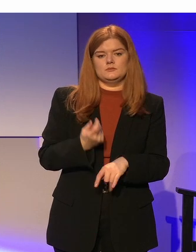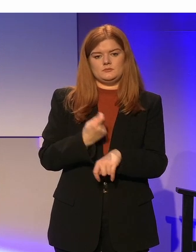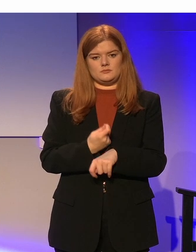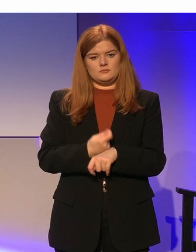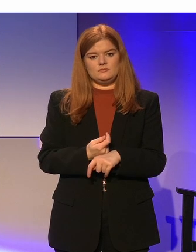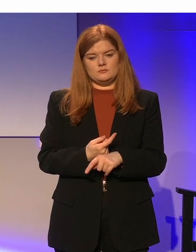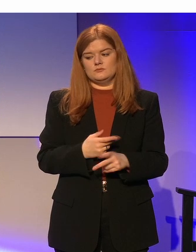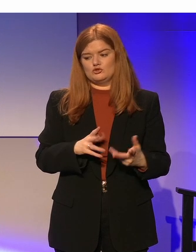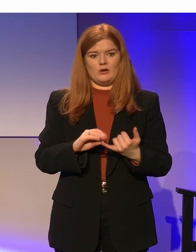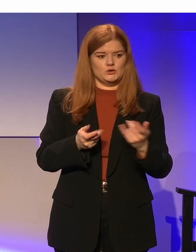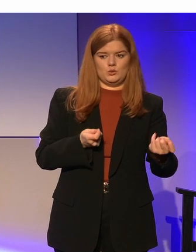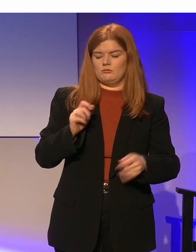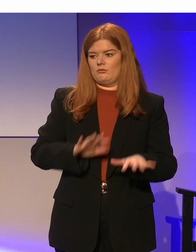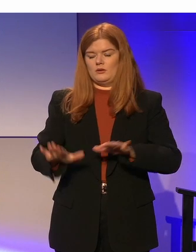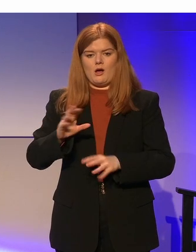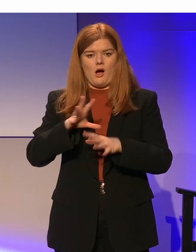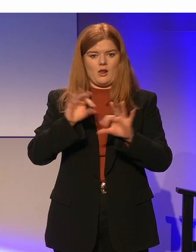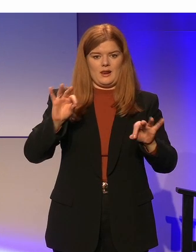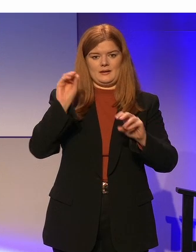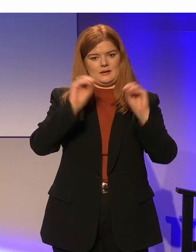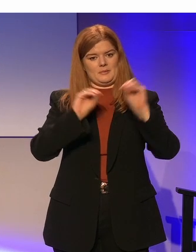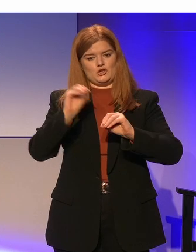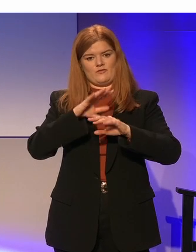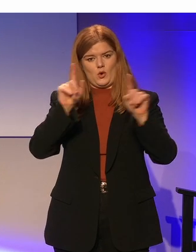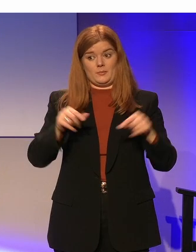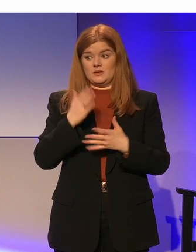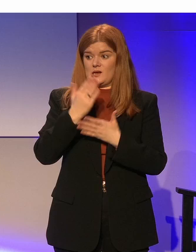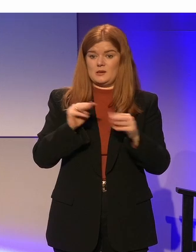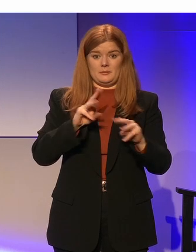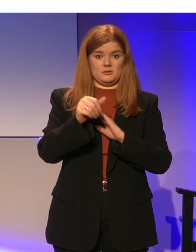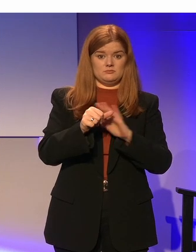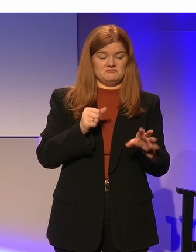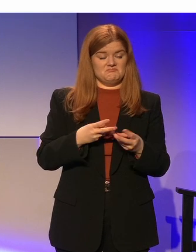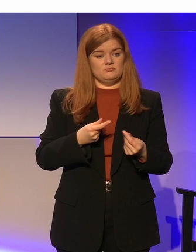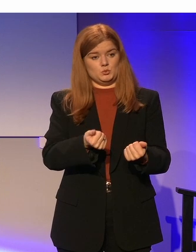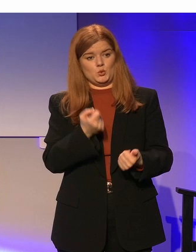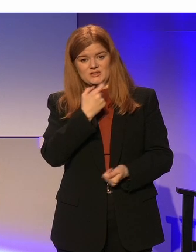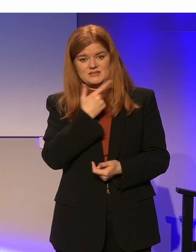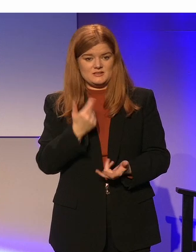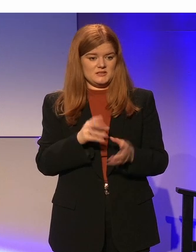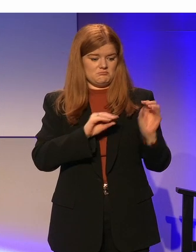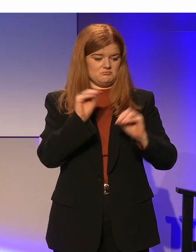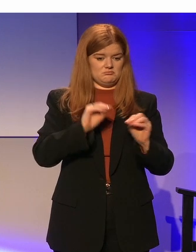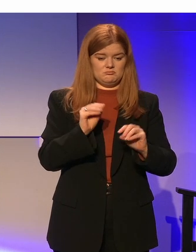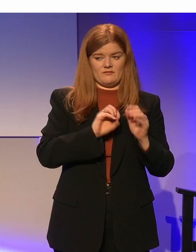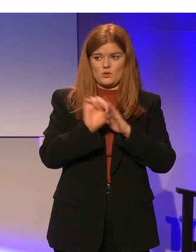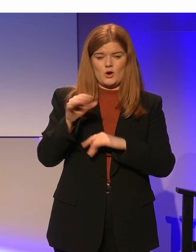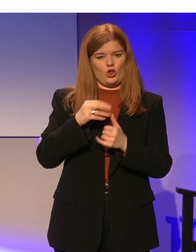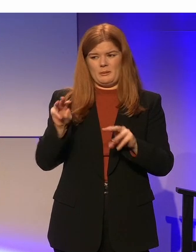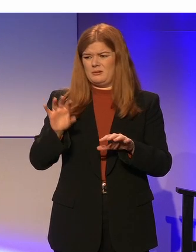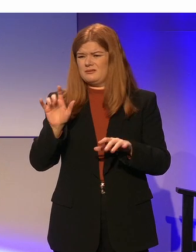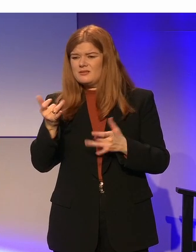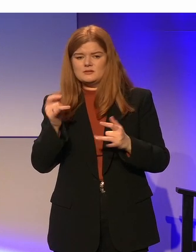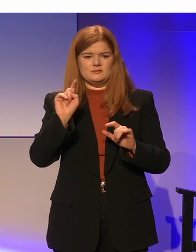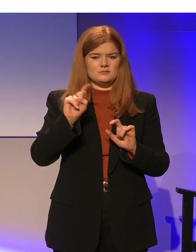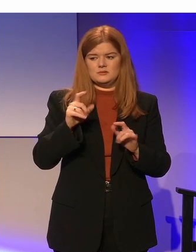burden. Navigating the online application system. While some participants found it easy to navigate, others found